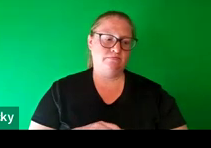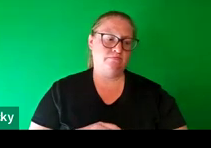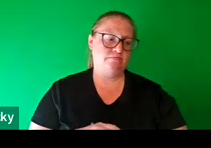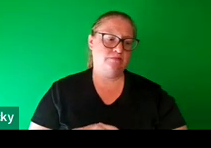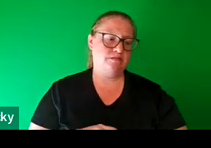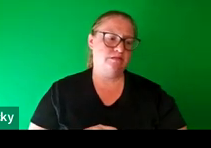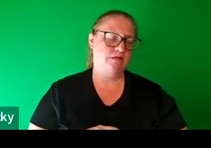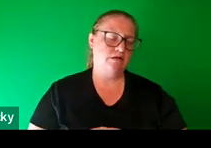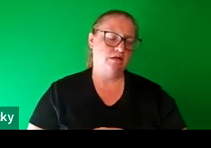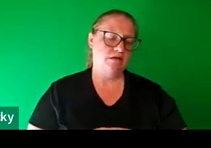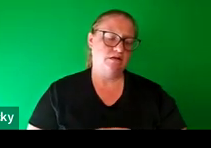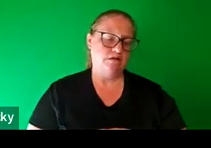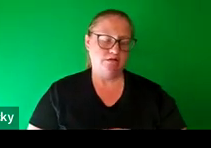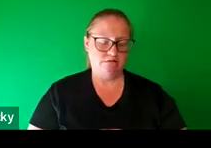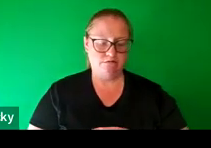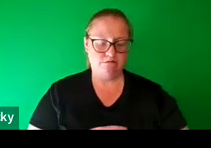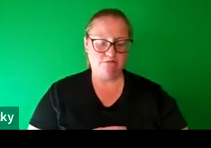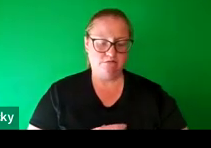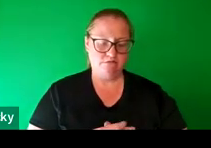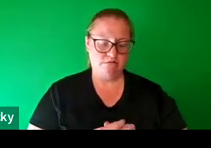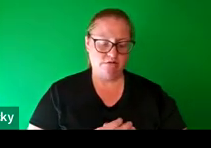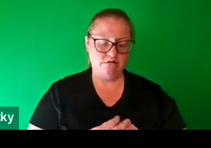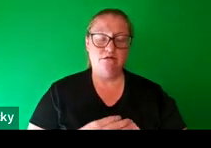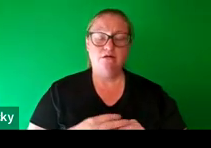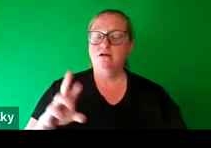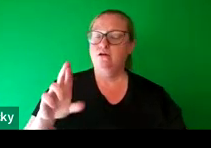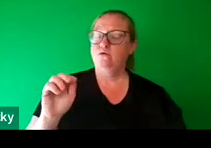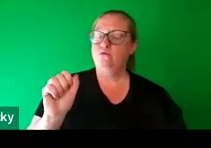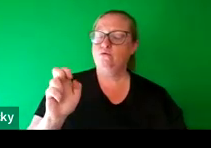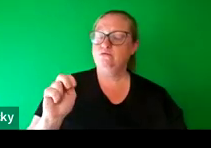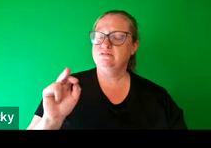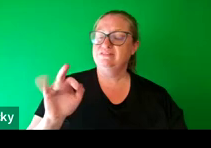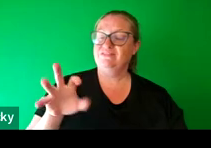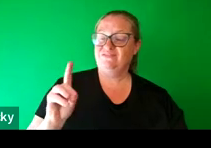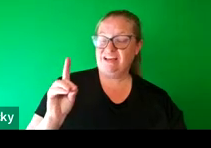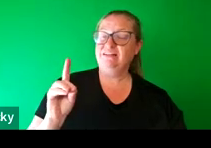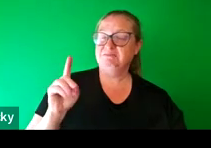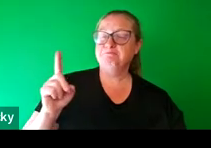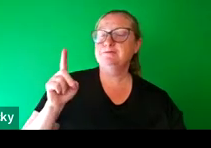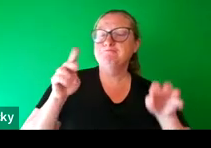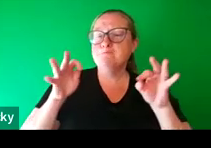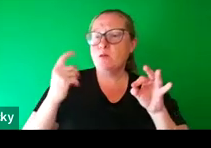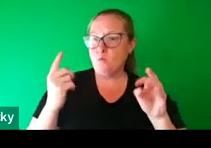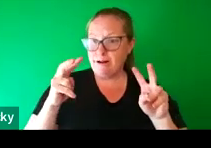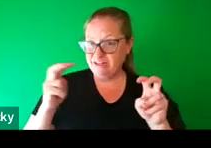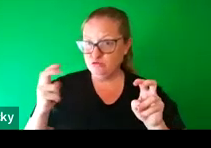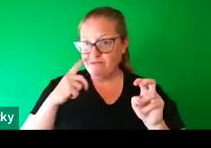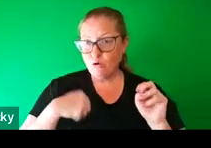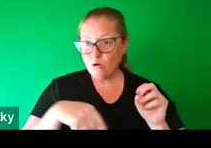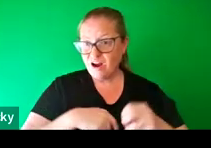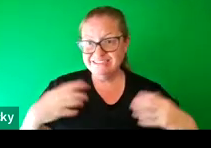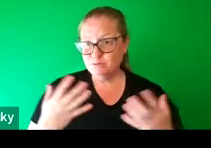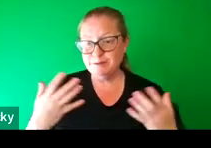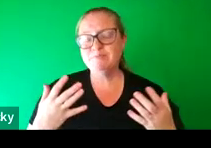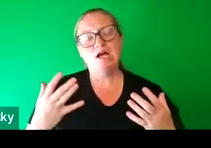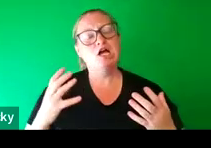One of the issues that's been pointed out by Mr. Rosenfeld in his work with us is our over-reliance on contractors